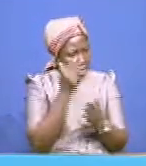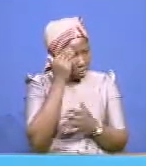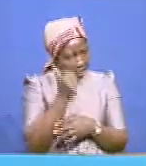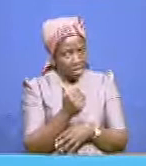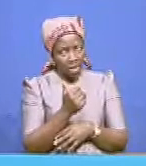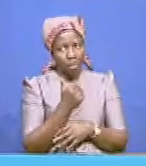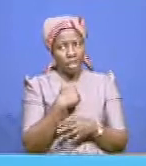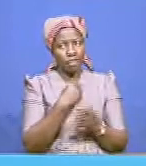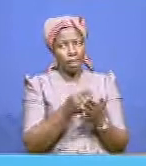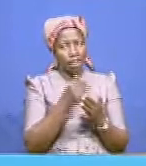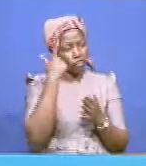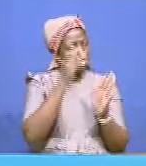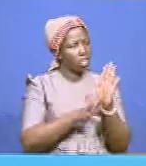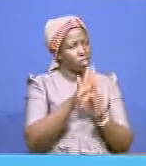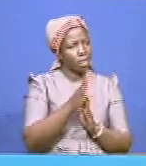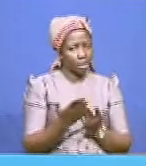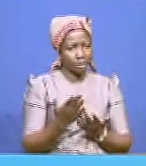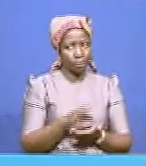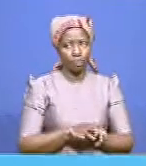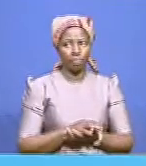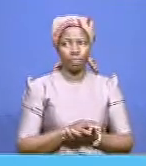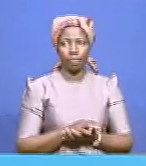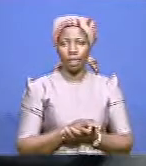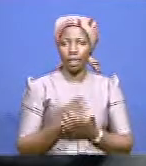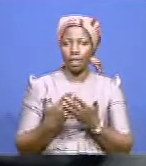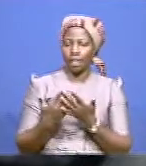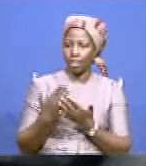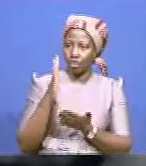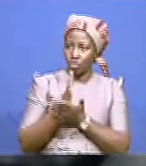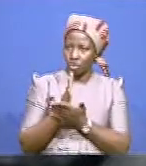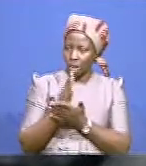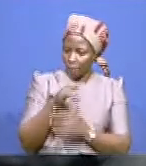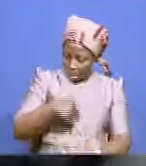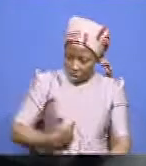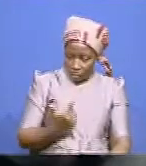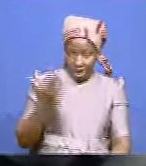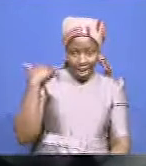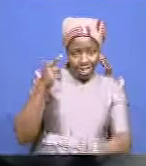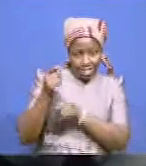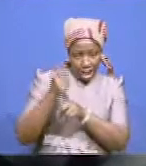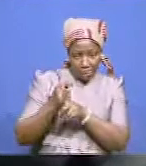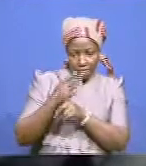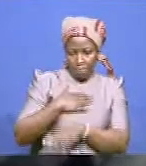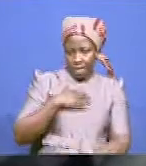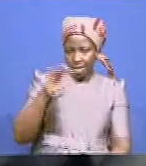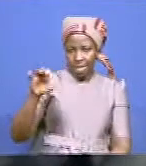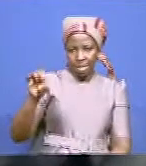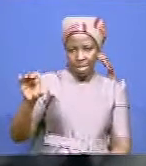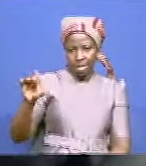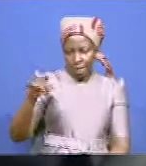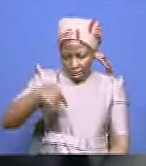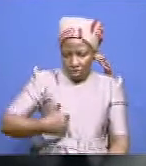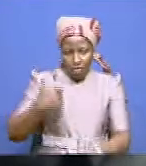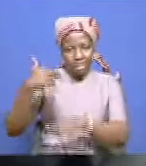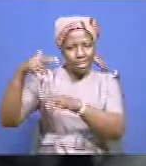money for development. Fortunately, I was a CEC in the last term, and I used to sit in the county cabinet when we